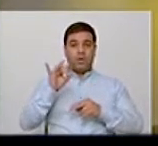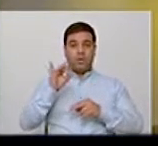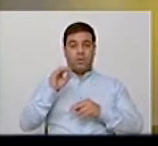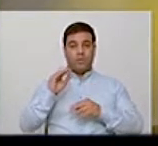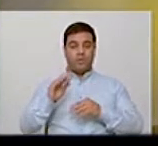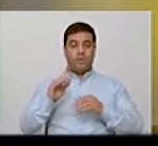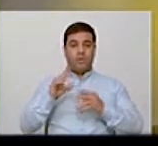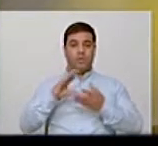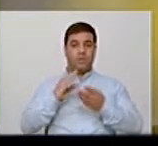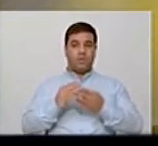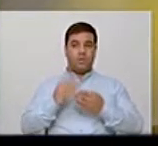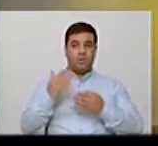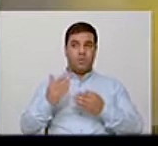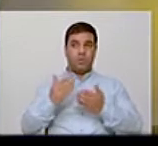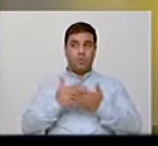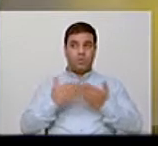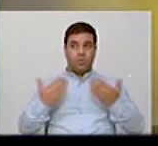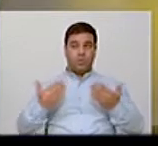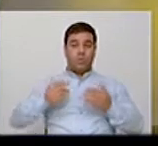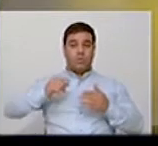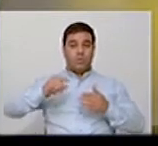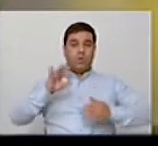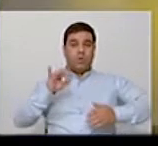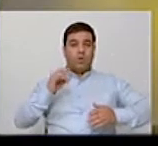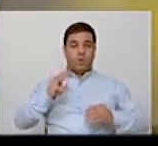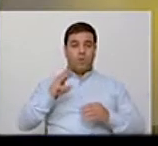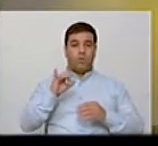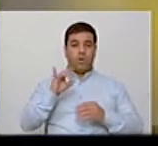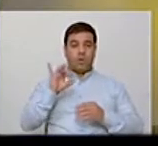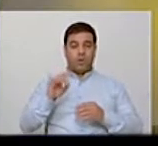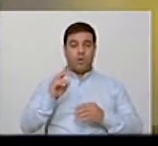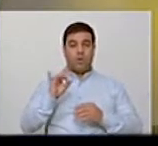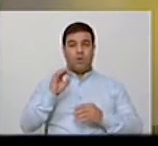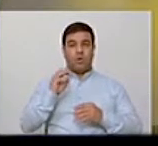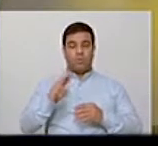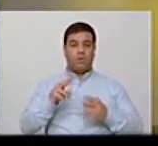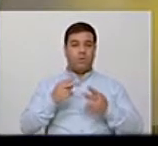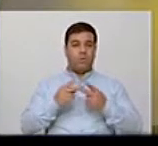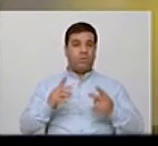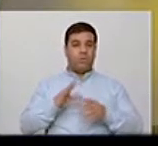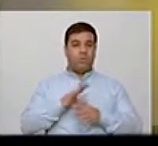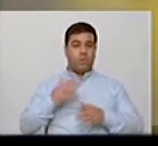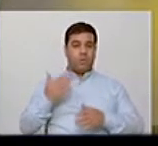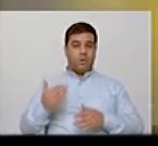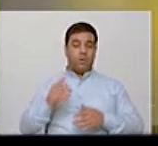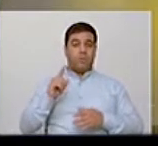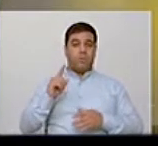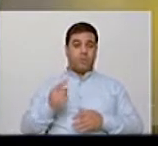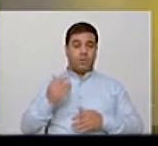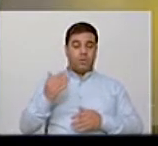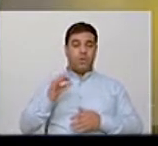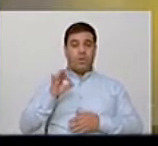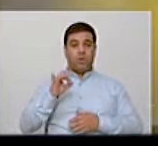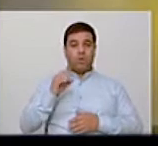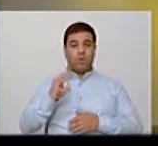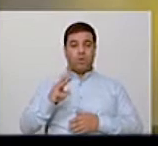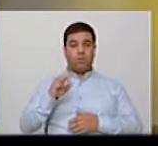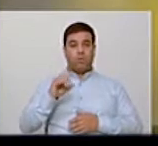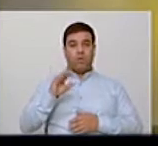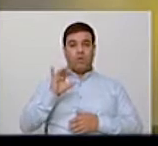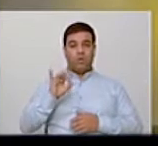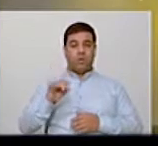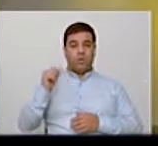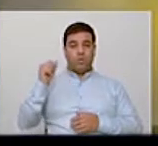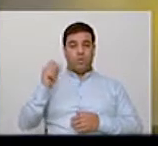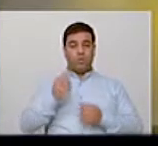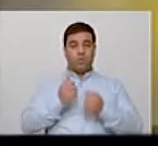pigmenti yo'q, ya'ni organik moddalar kraxmal hosil bo'lmagan. Chunki organik moddalar